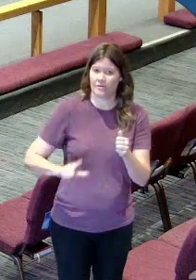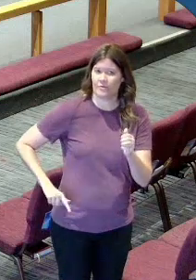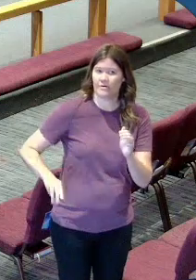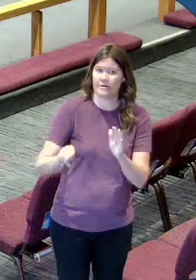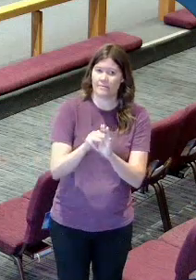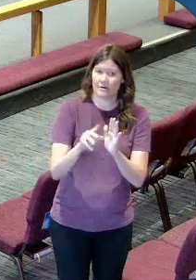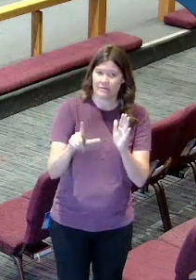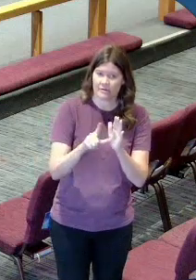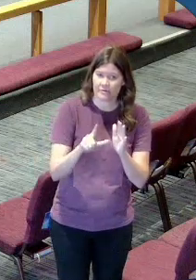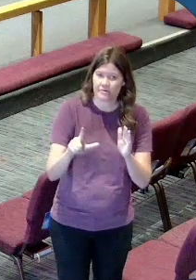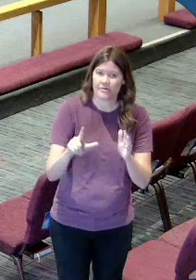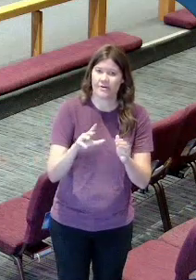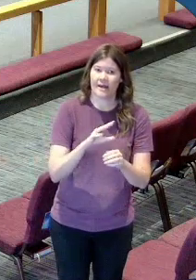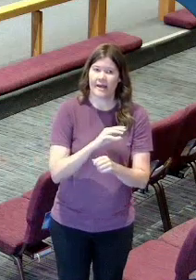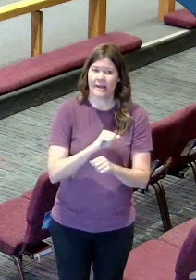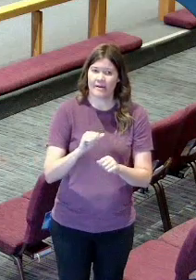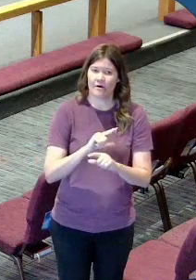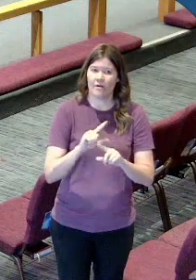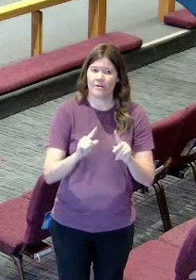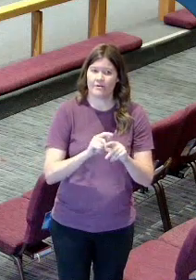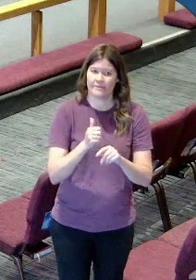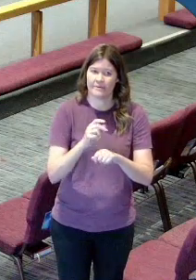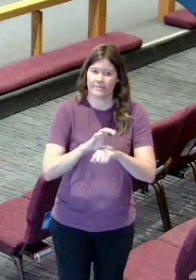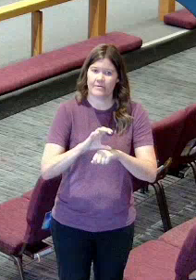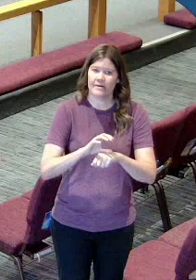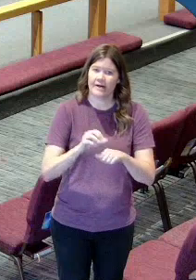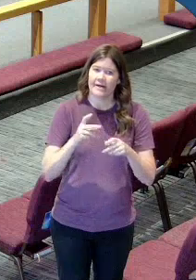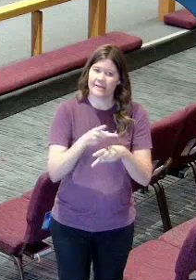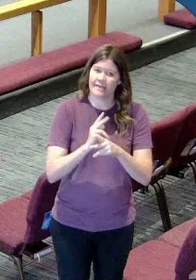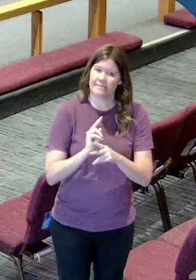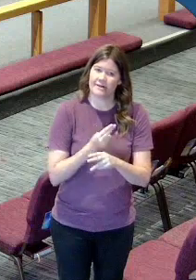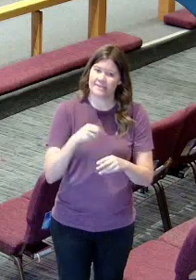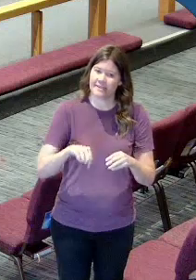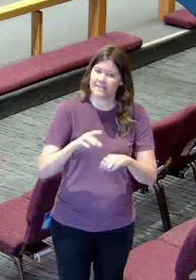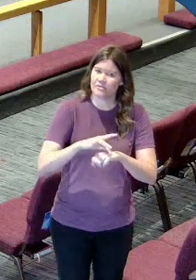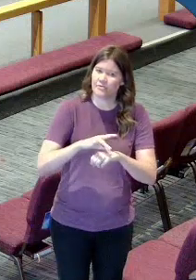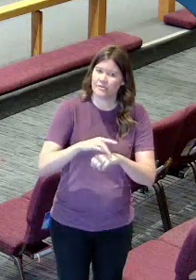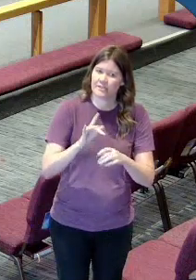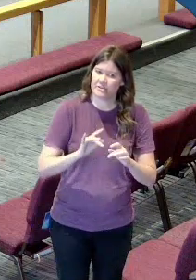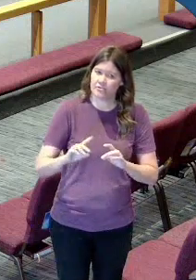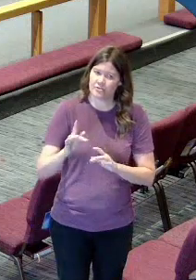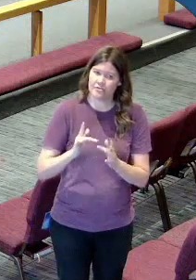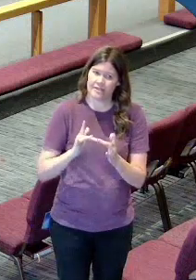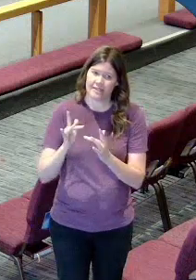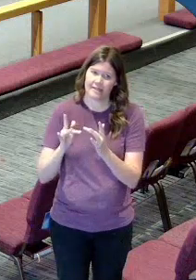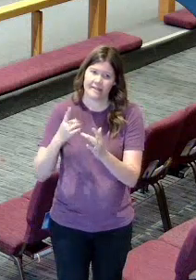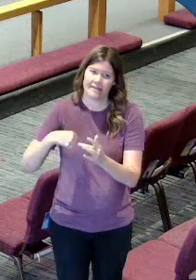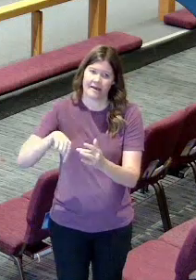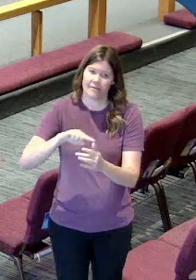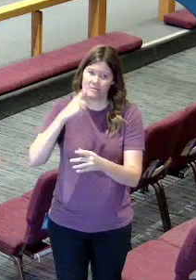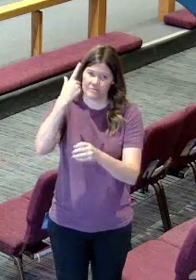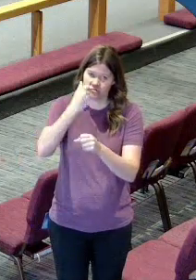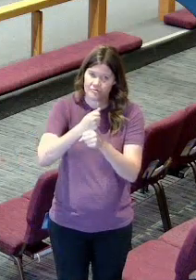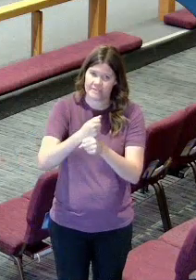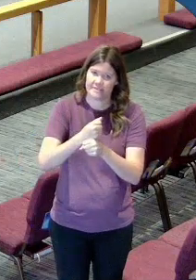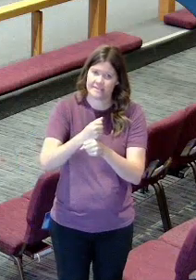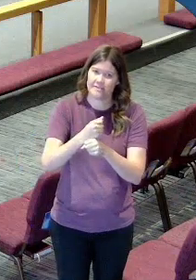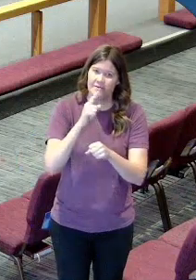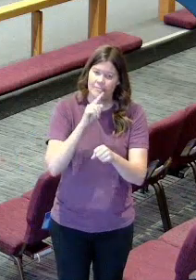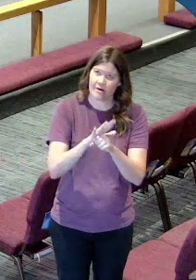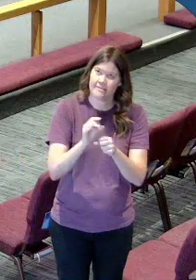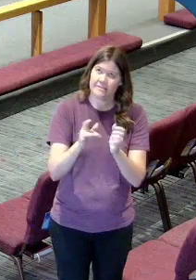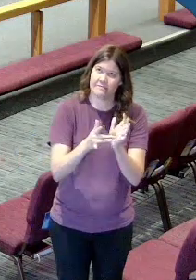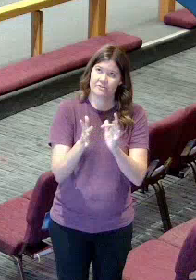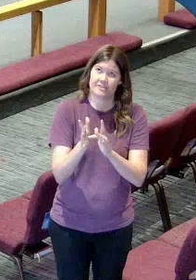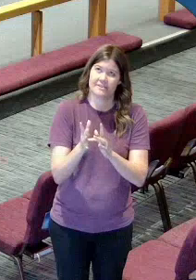church. Sustain us in this earthly journey so that, trusting in the promises of Jesus, we too may know the